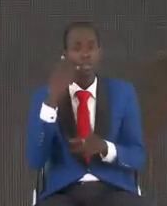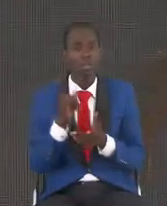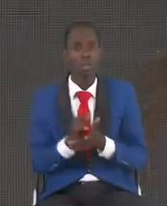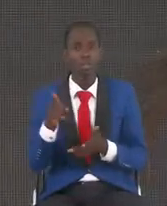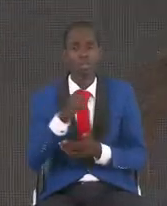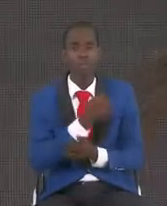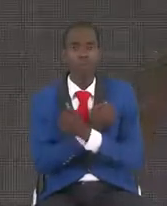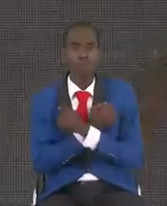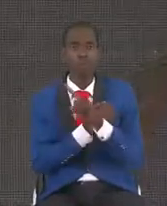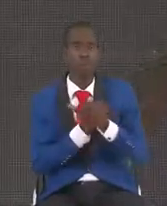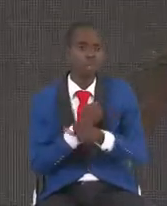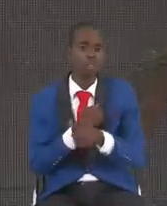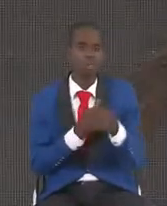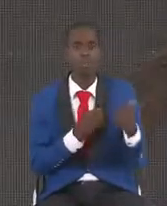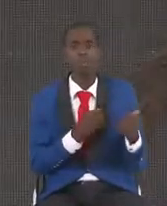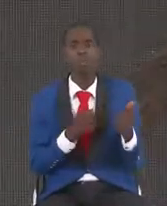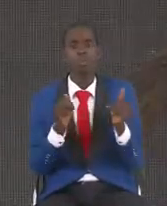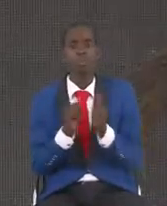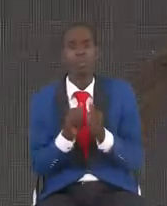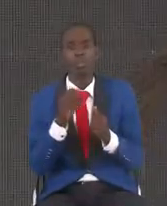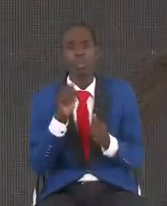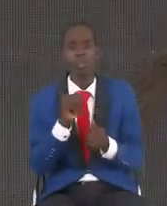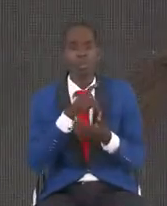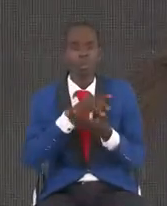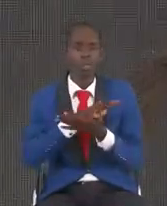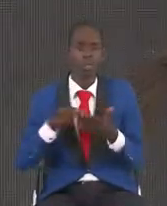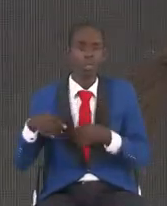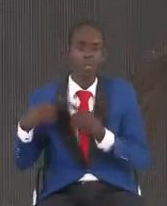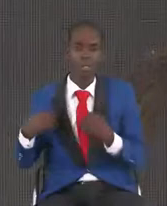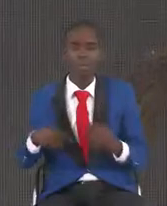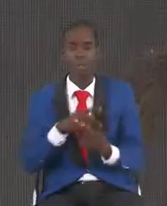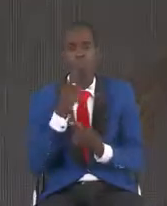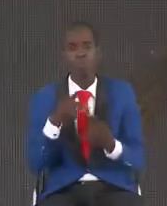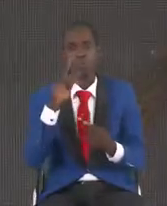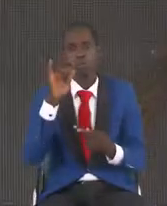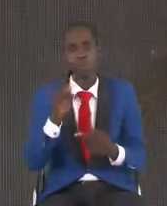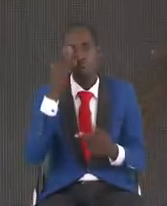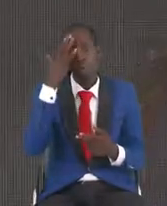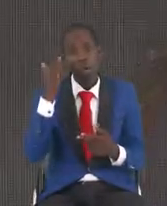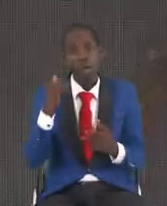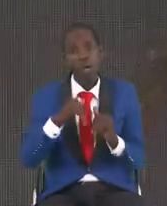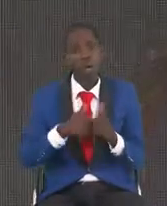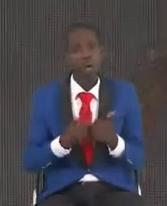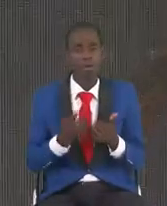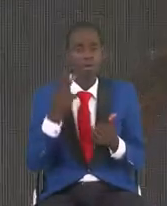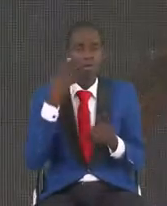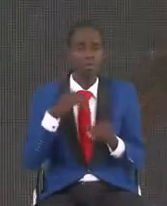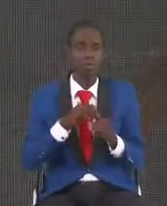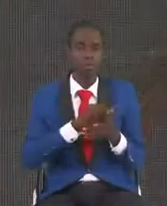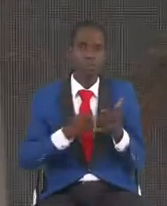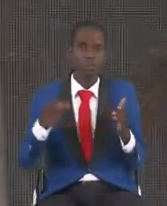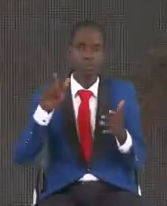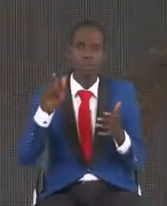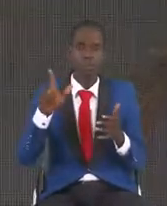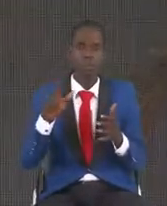one another with a pure heart, fervently. Why? How? In verse 23, it